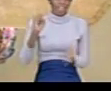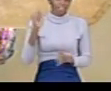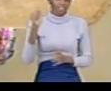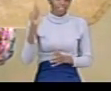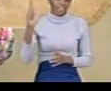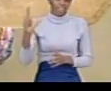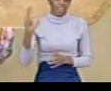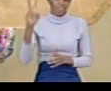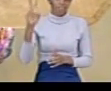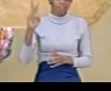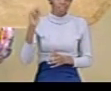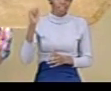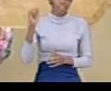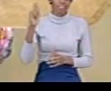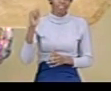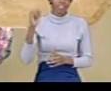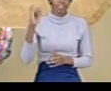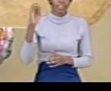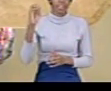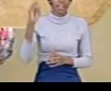clear.